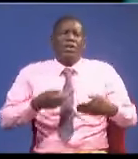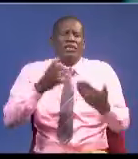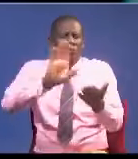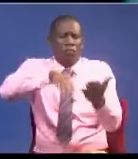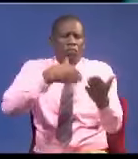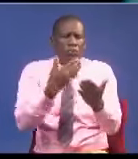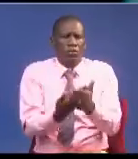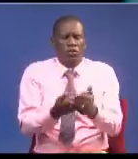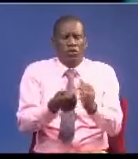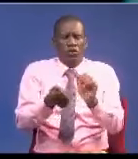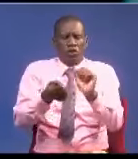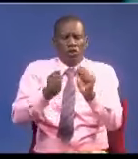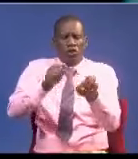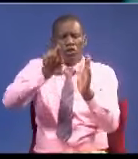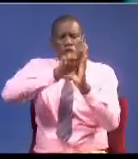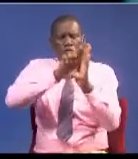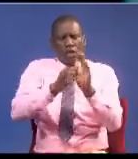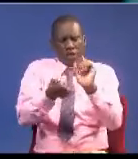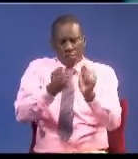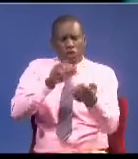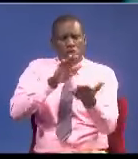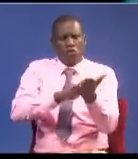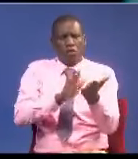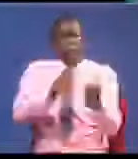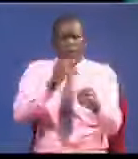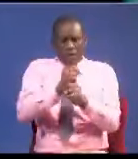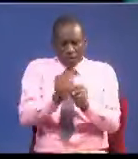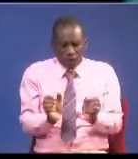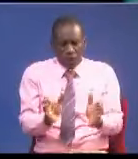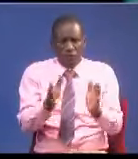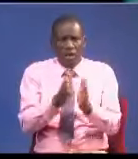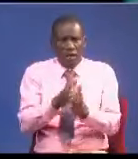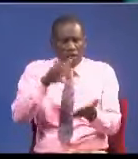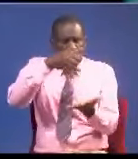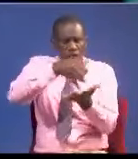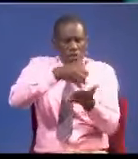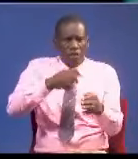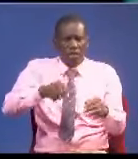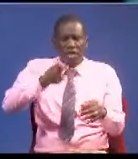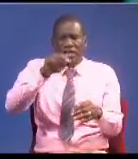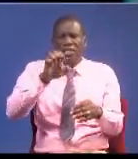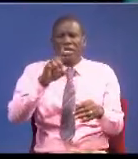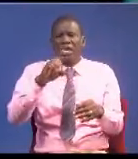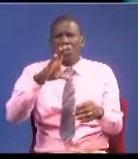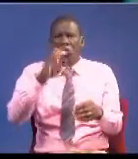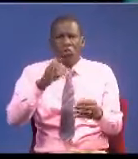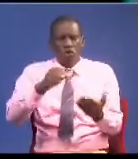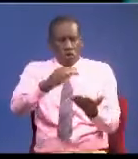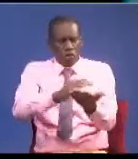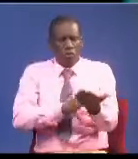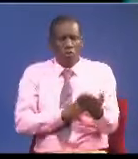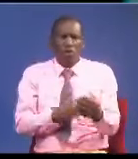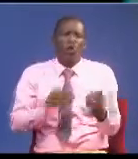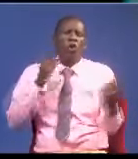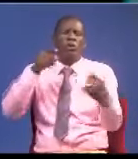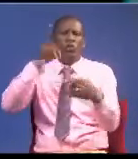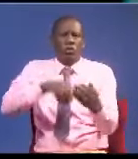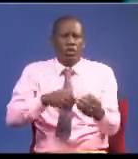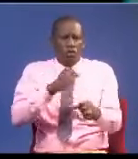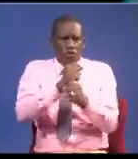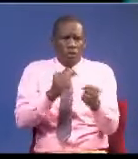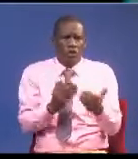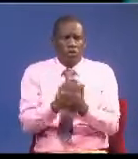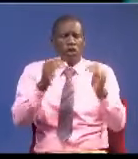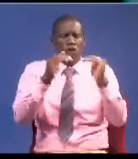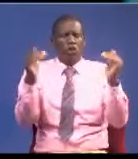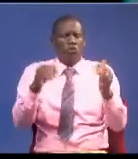legislative amendments. The amendments, recommended by a task force and incorporated into the NADCO report, aim to ensure equitable representation of